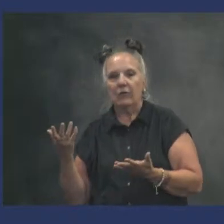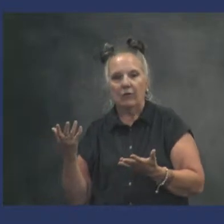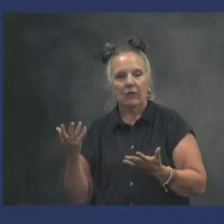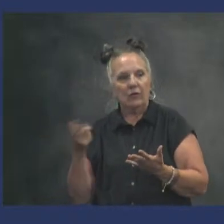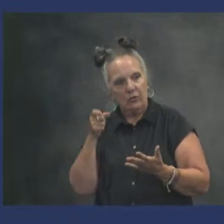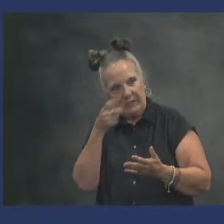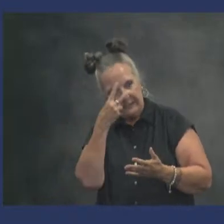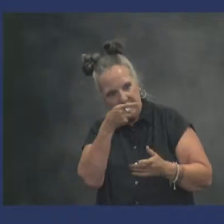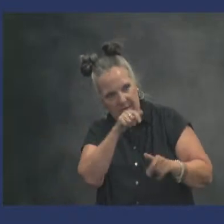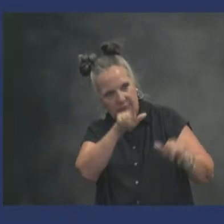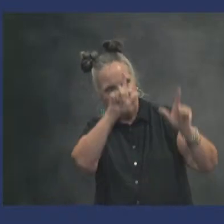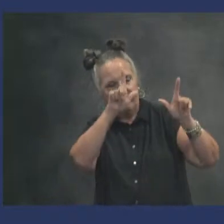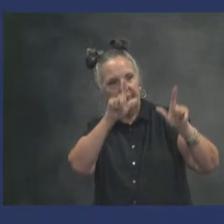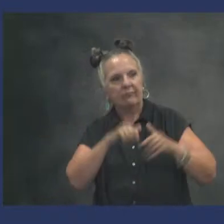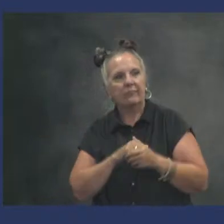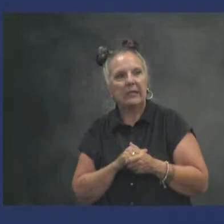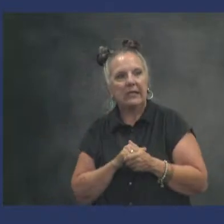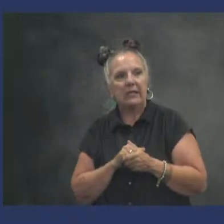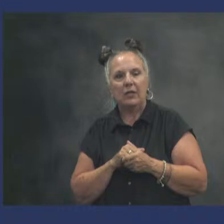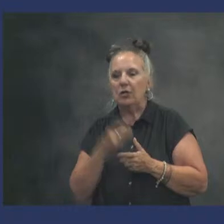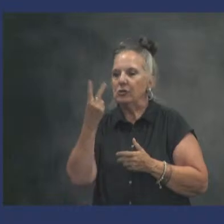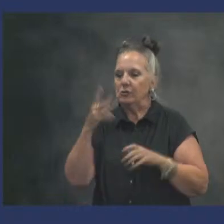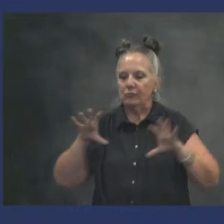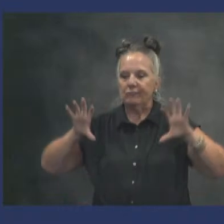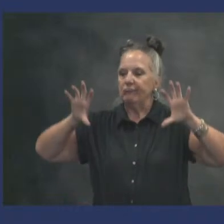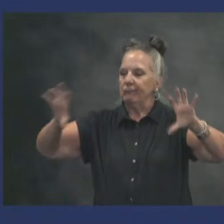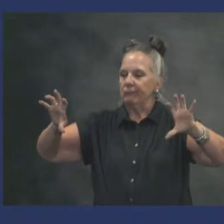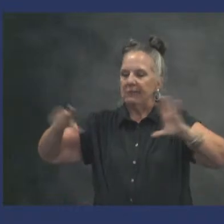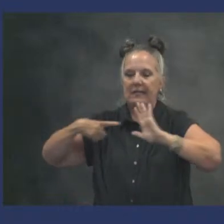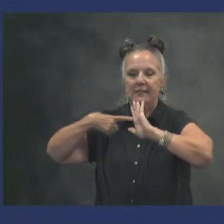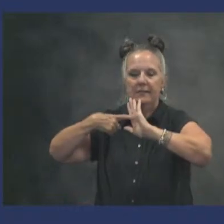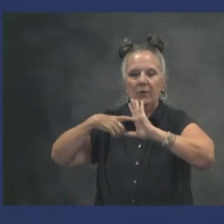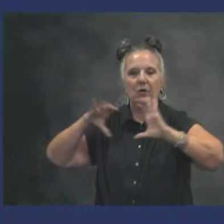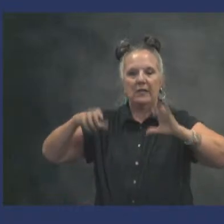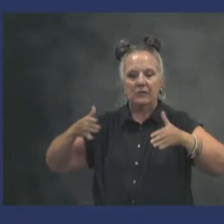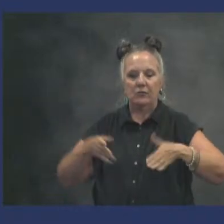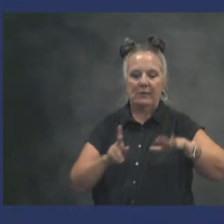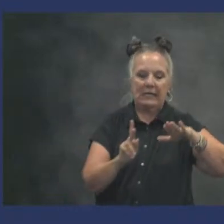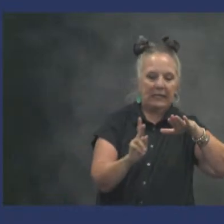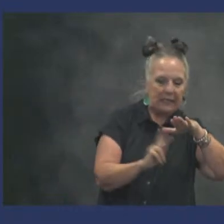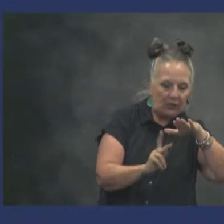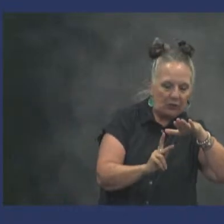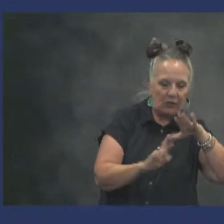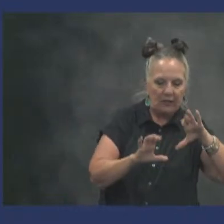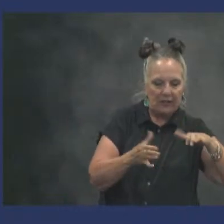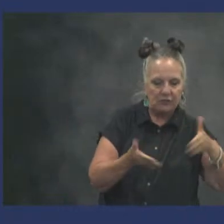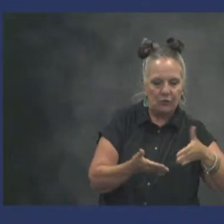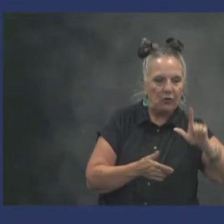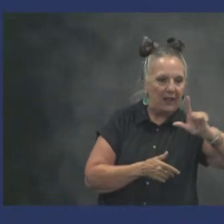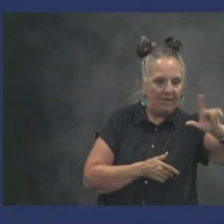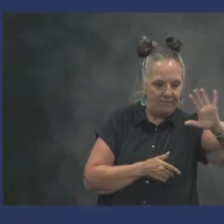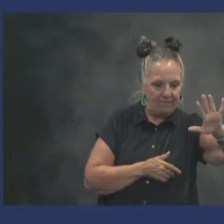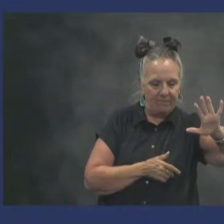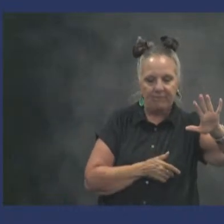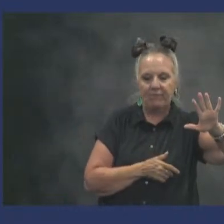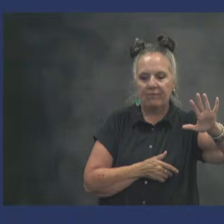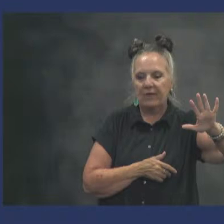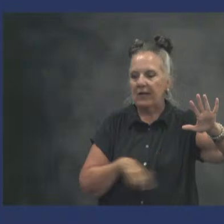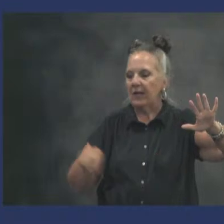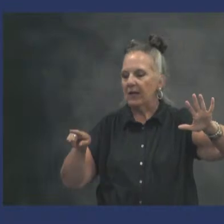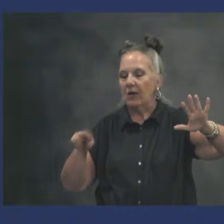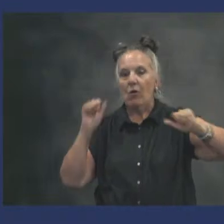on the screen there are kind of the two representative examples of the kindergarten classroom on the left-hand side.